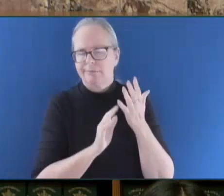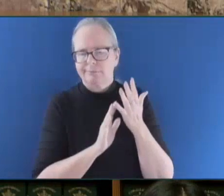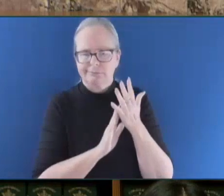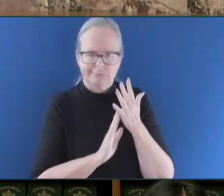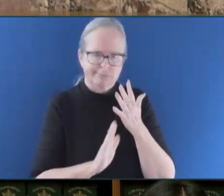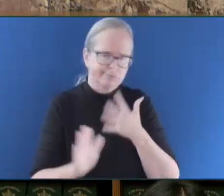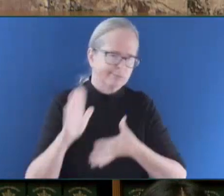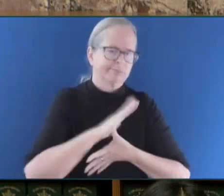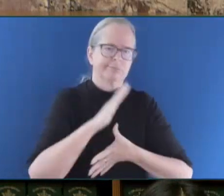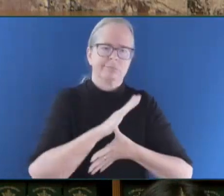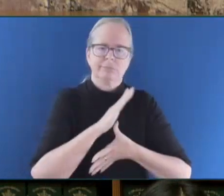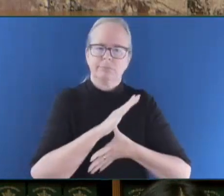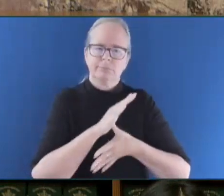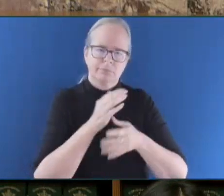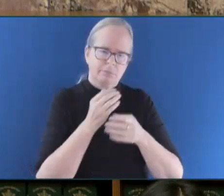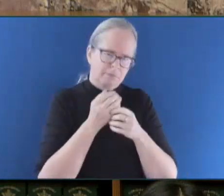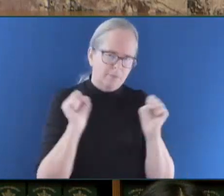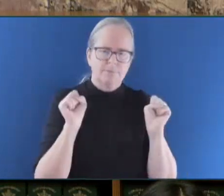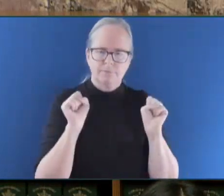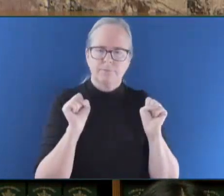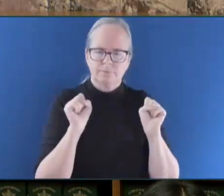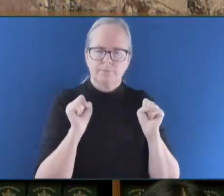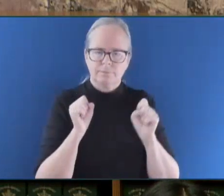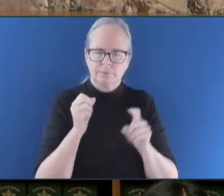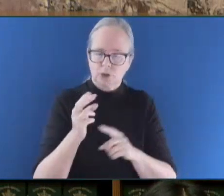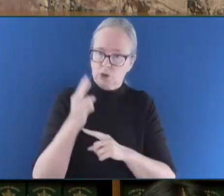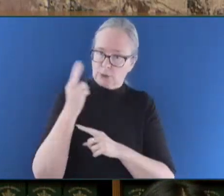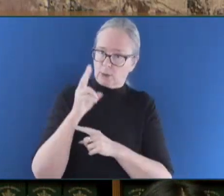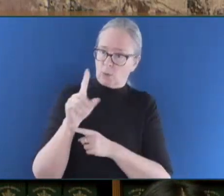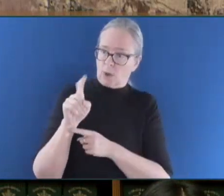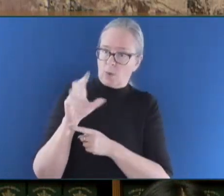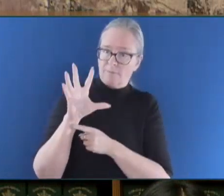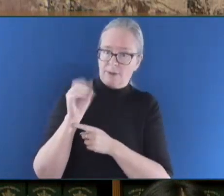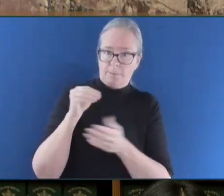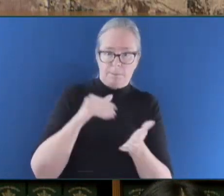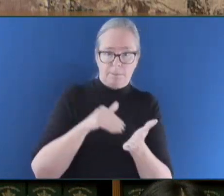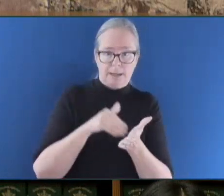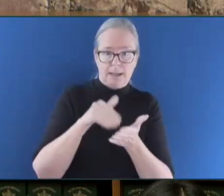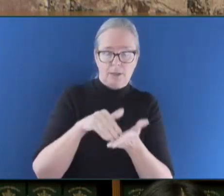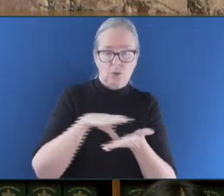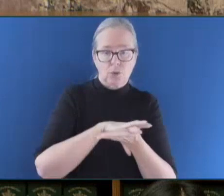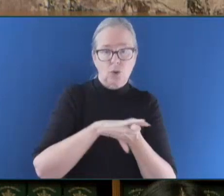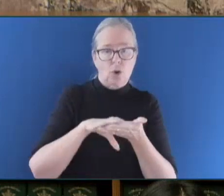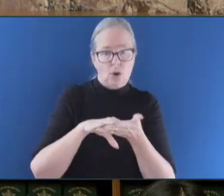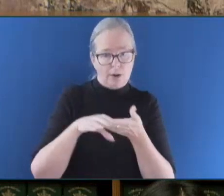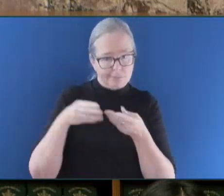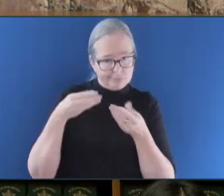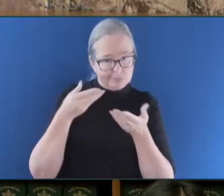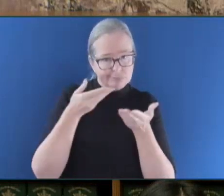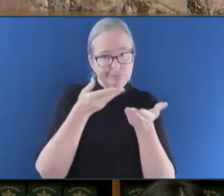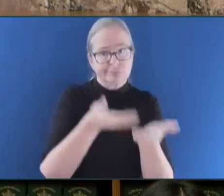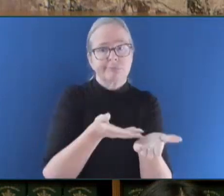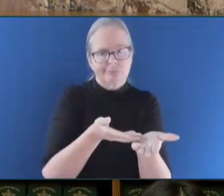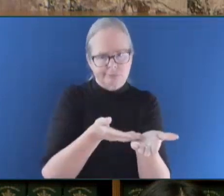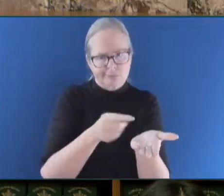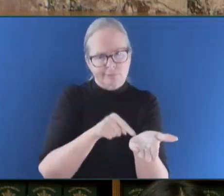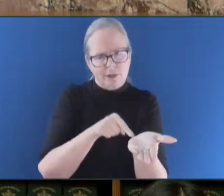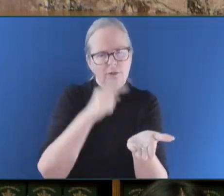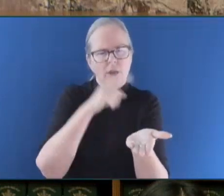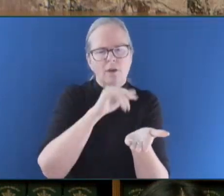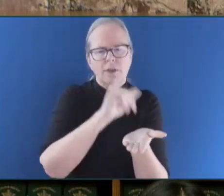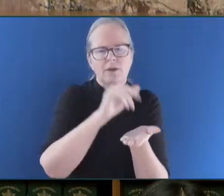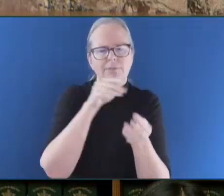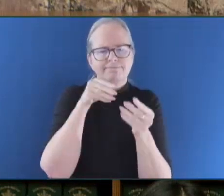the $150 million on the table to deal with costs associated with the transition.